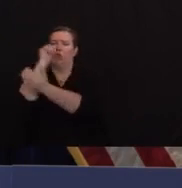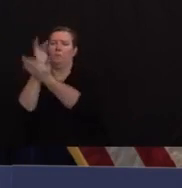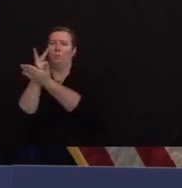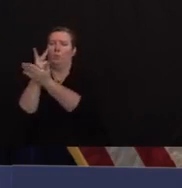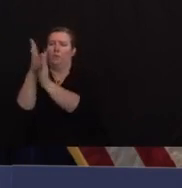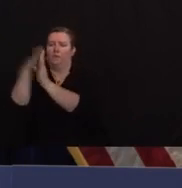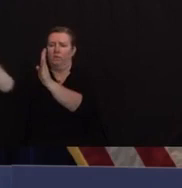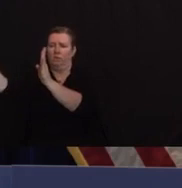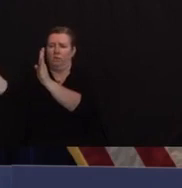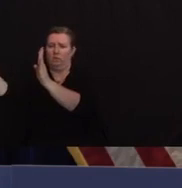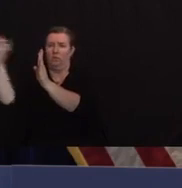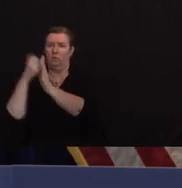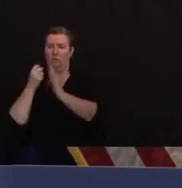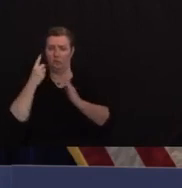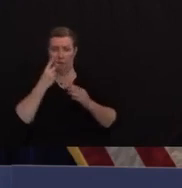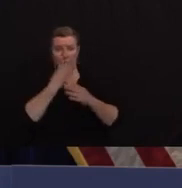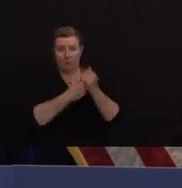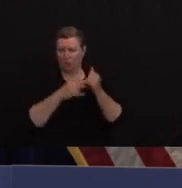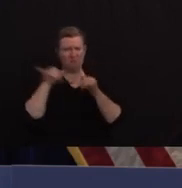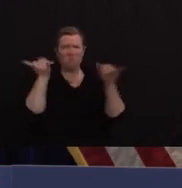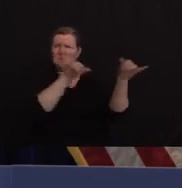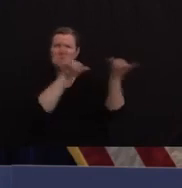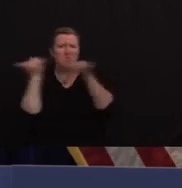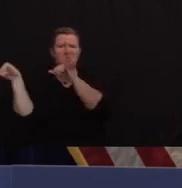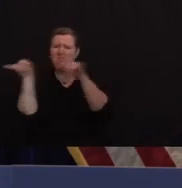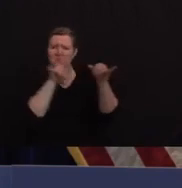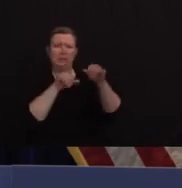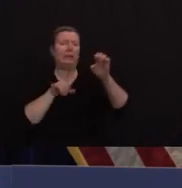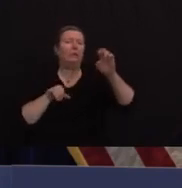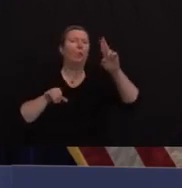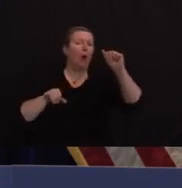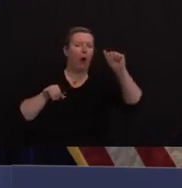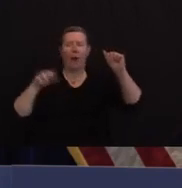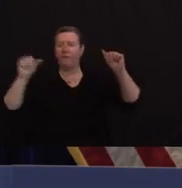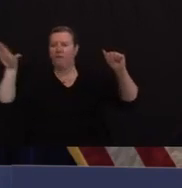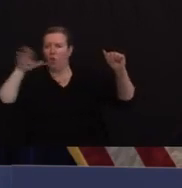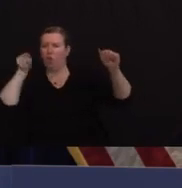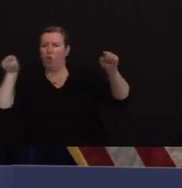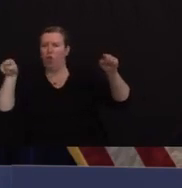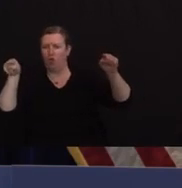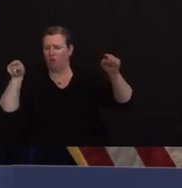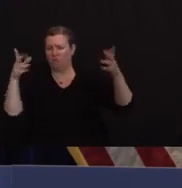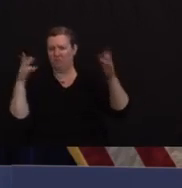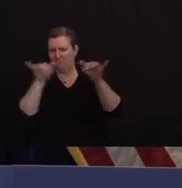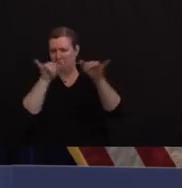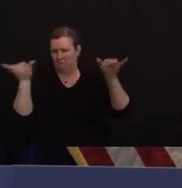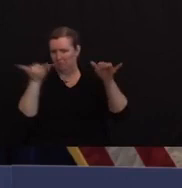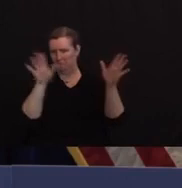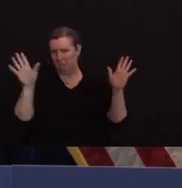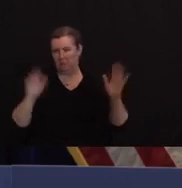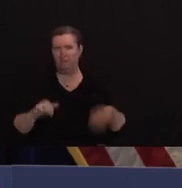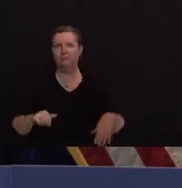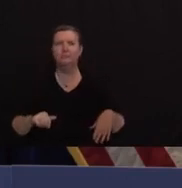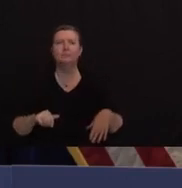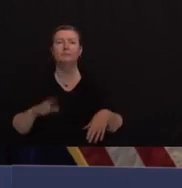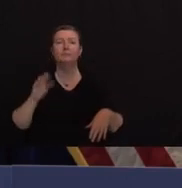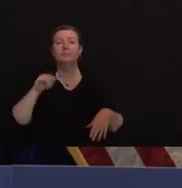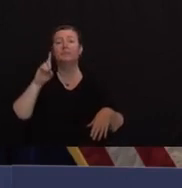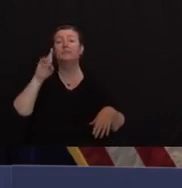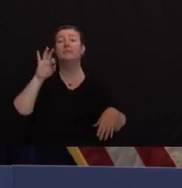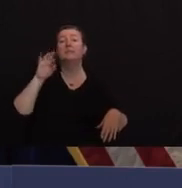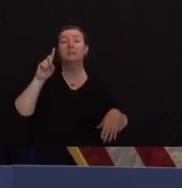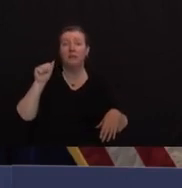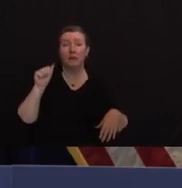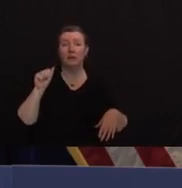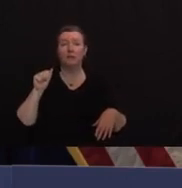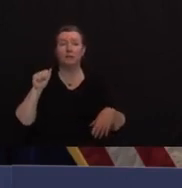same formulation. They are not different vaccines. And as we know, the FDA has not yet authorized a vaccine, even on